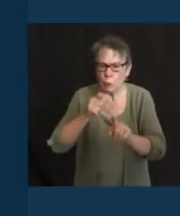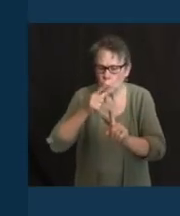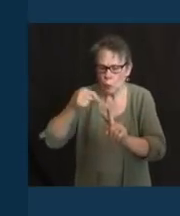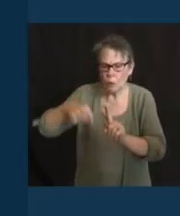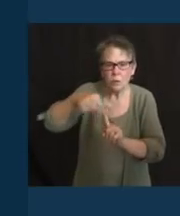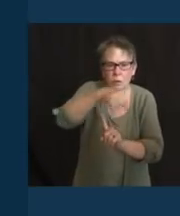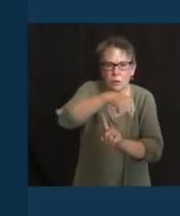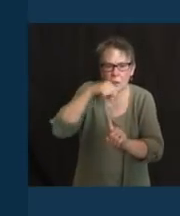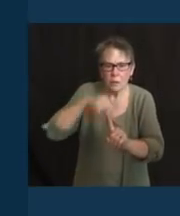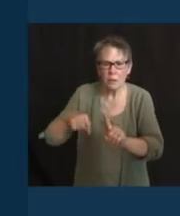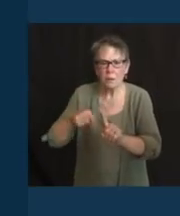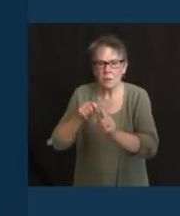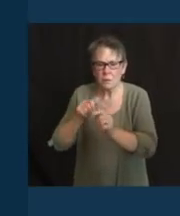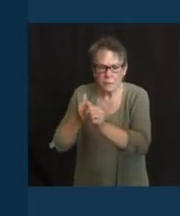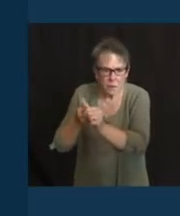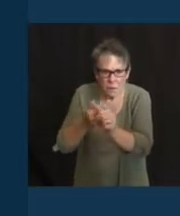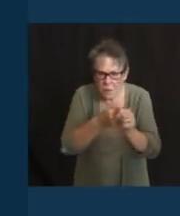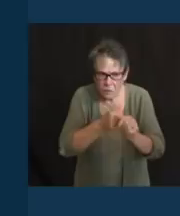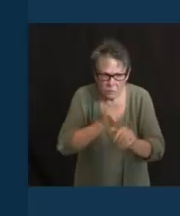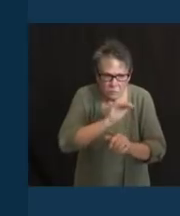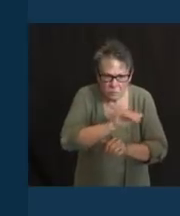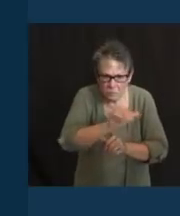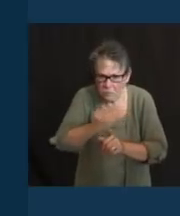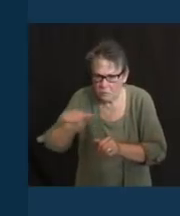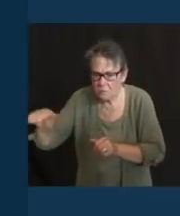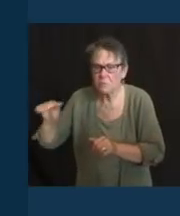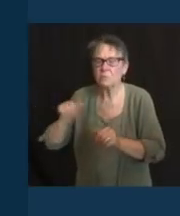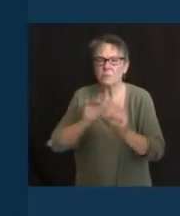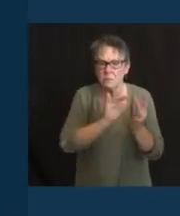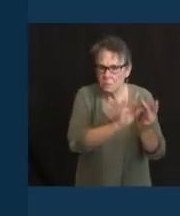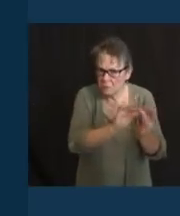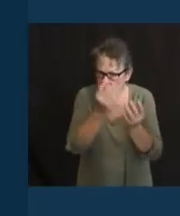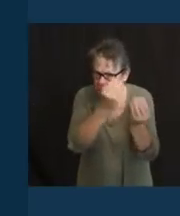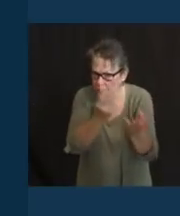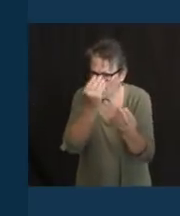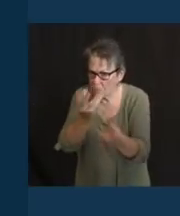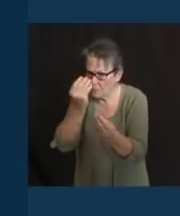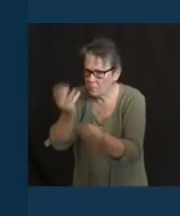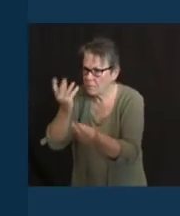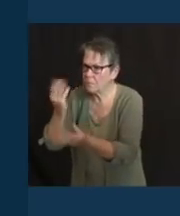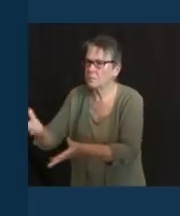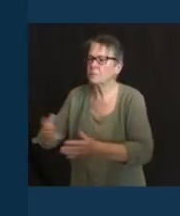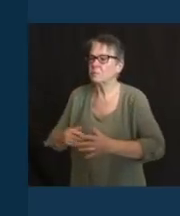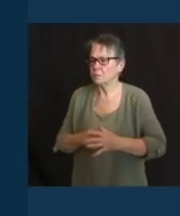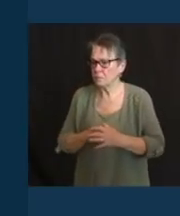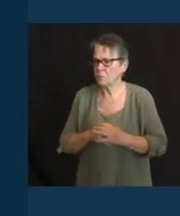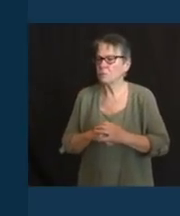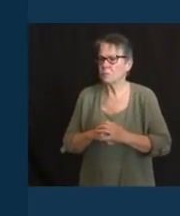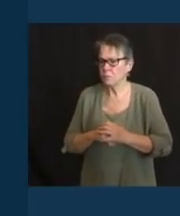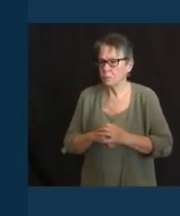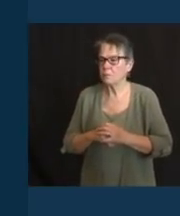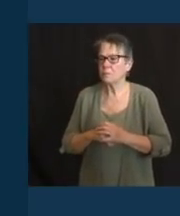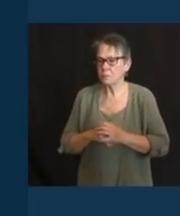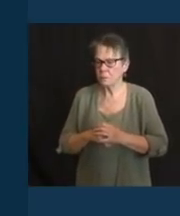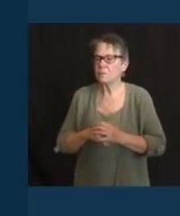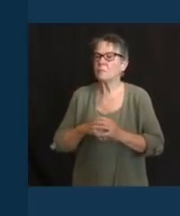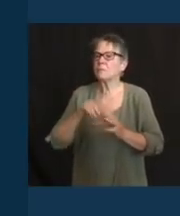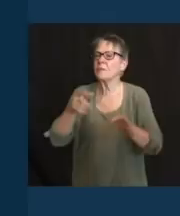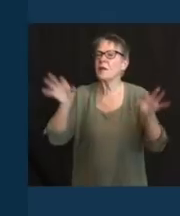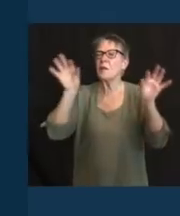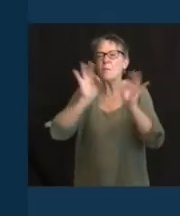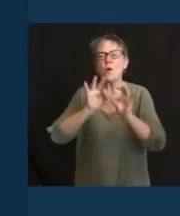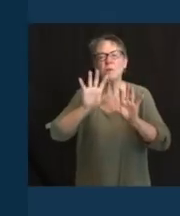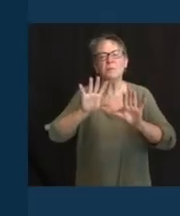exist. We are engaging directly with residents and community leaders, and as our team of contact